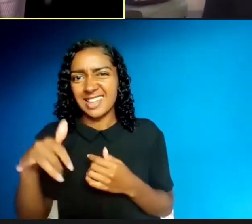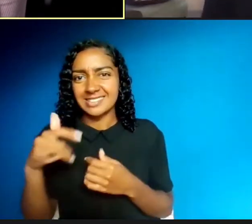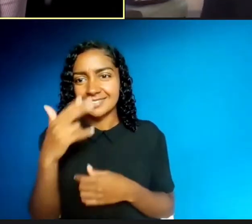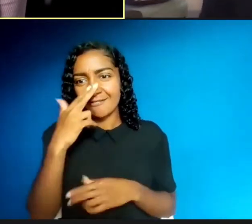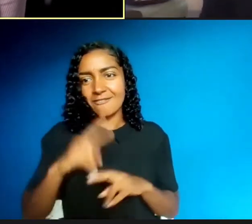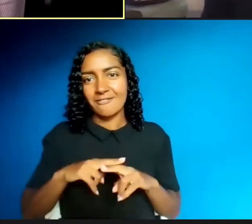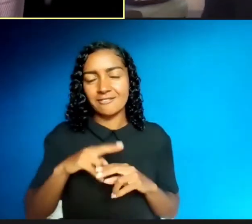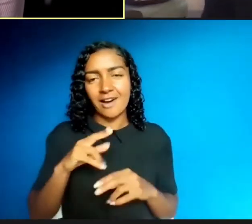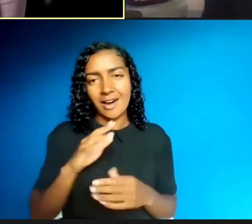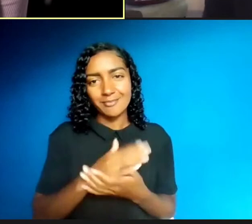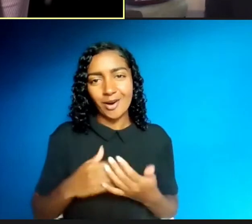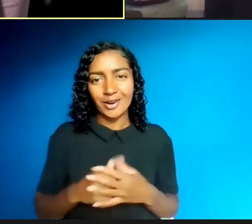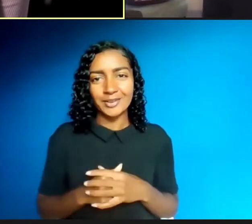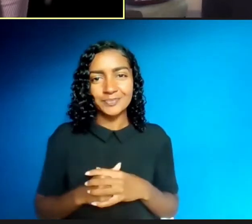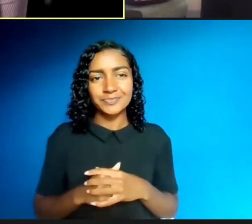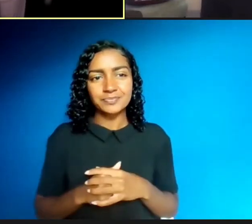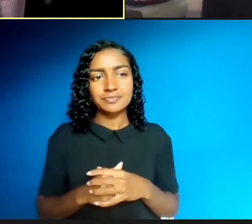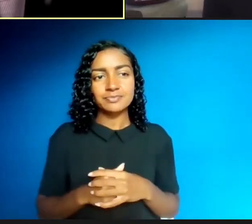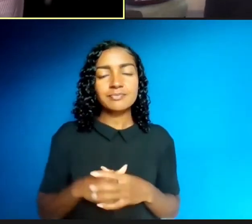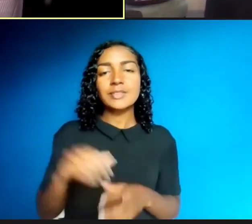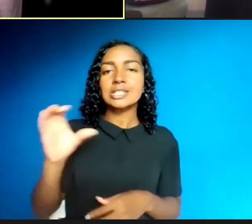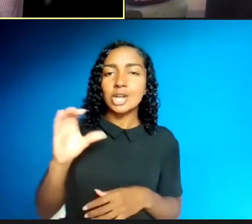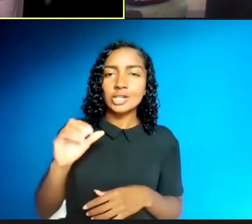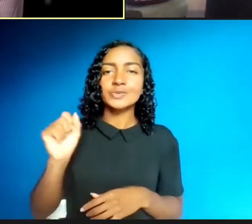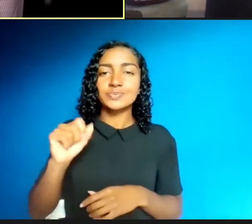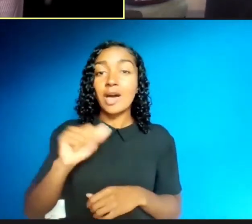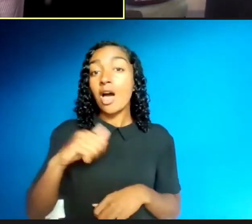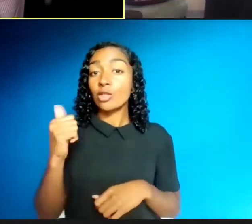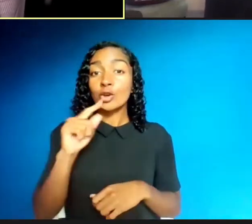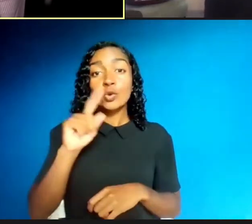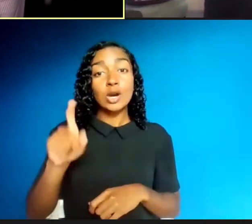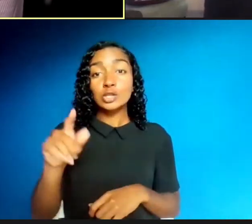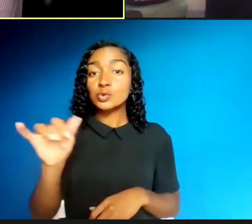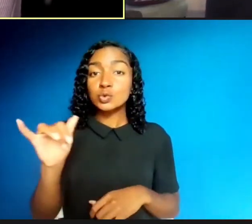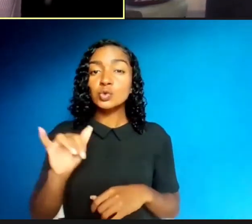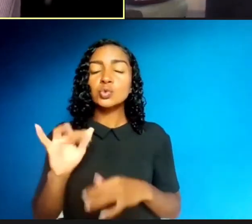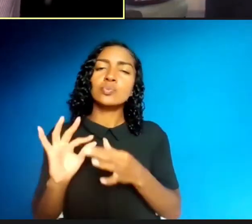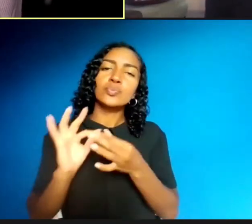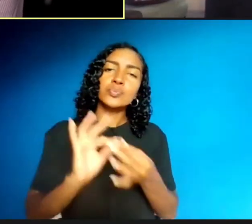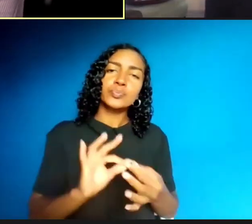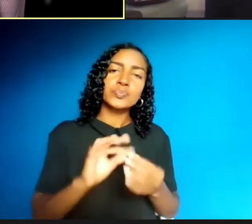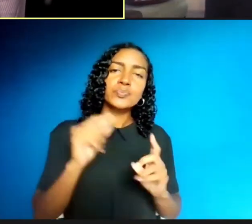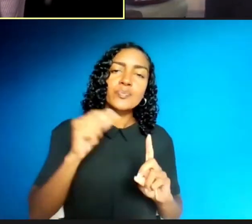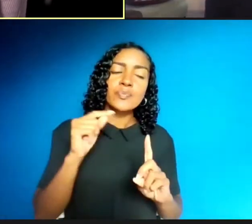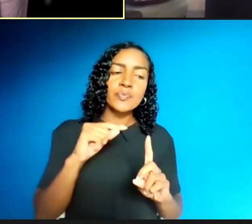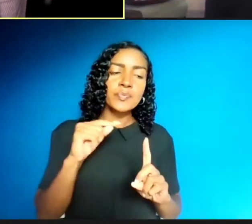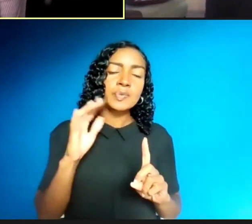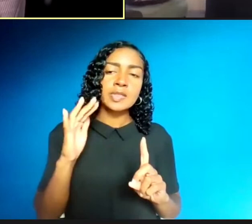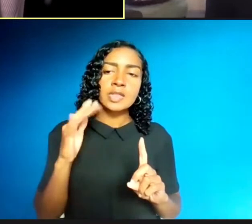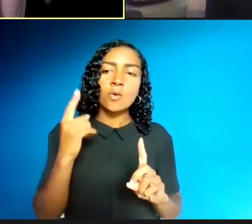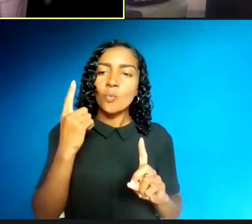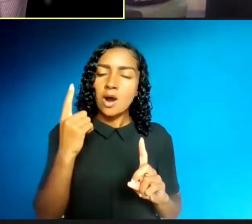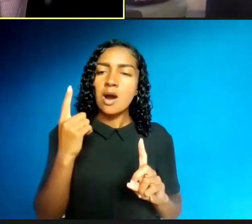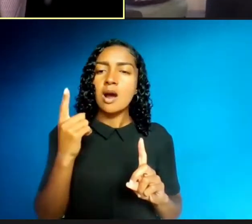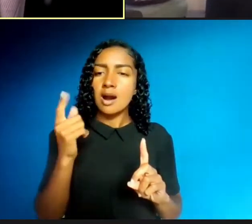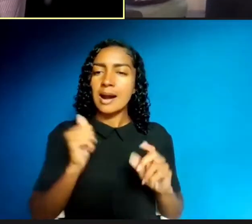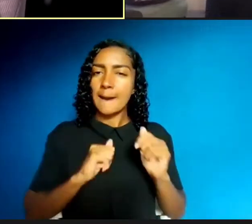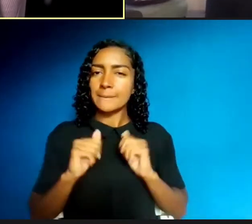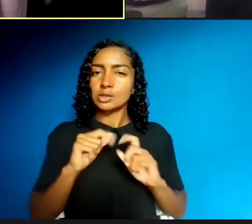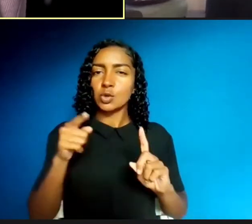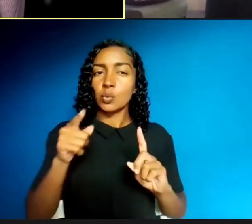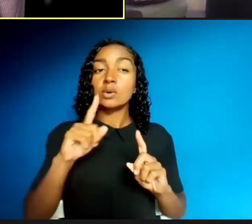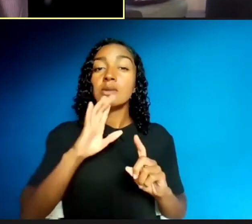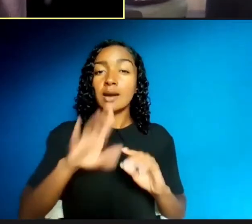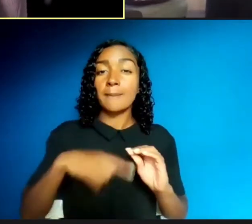another one of my questions too is, so this is actually like kind of going back to one of your episodes when we're talking about like the